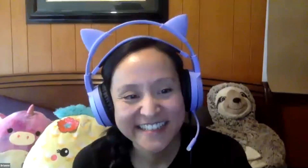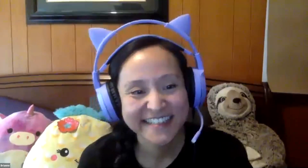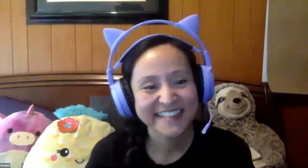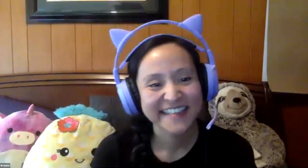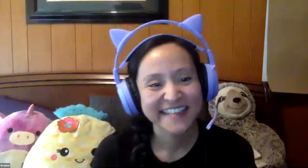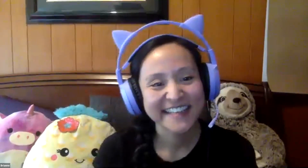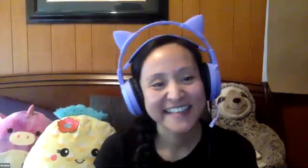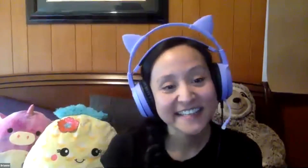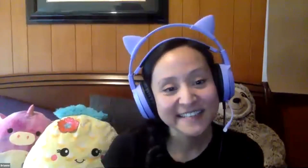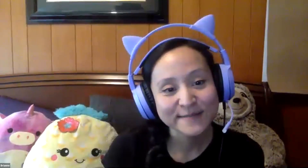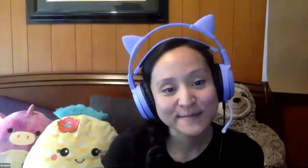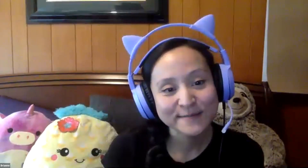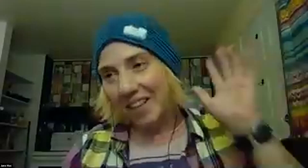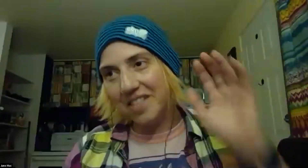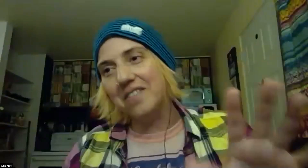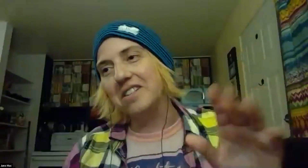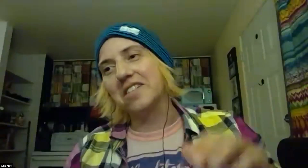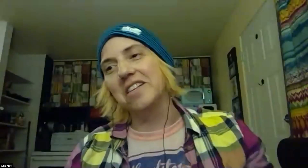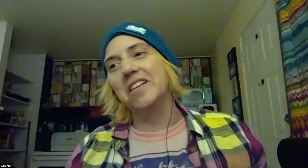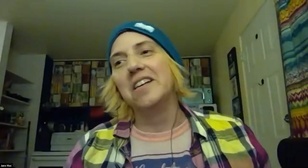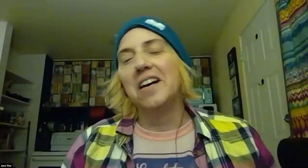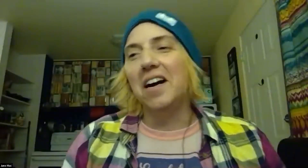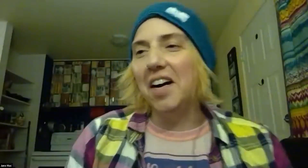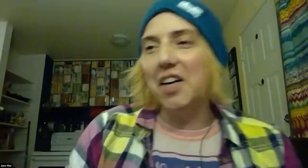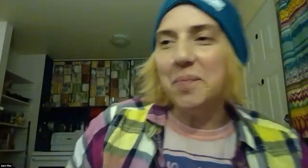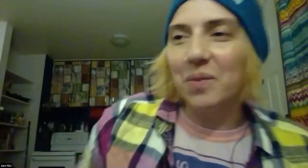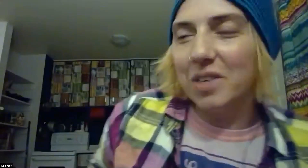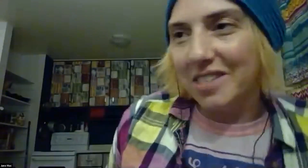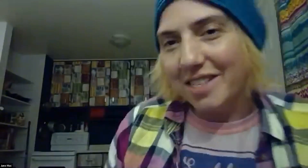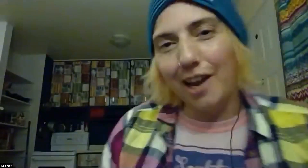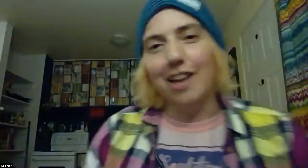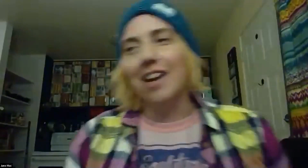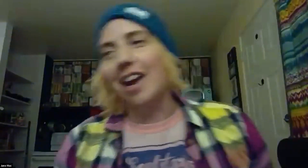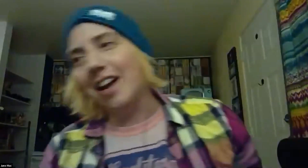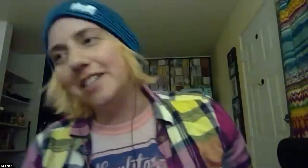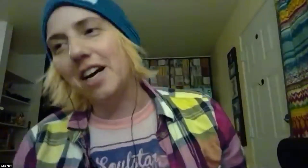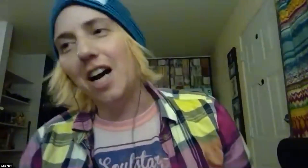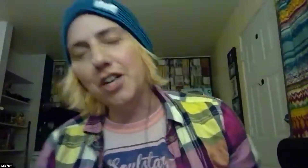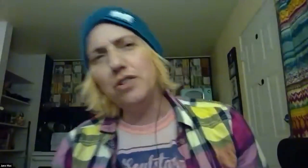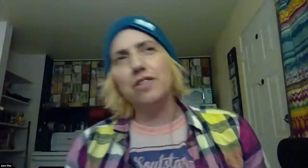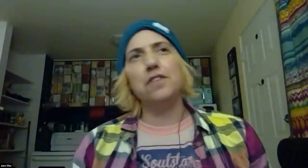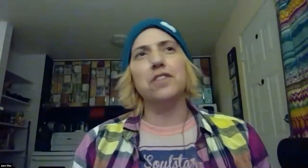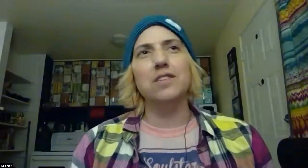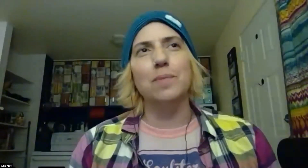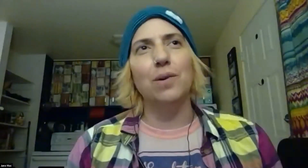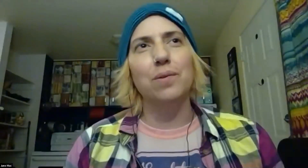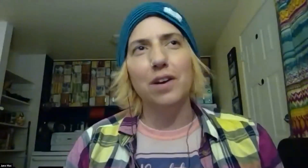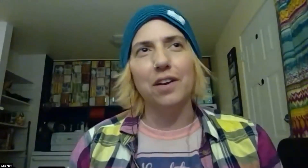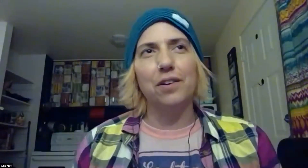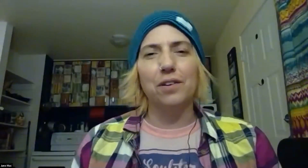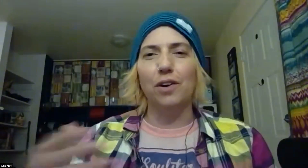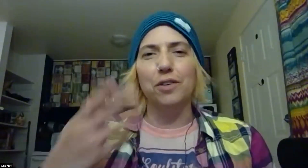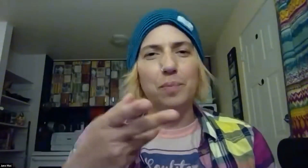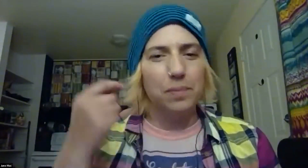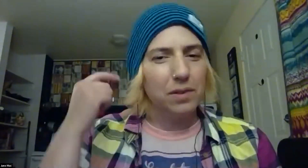I did get clean, don't worry. I did get clean. I have 7 years clean, which is insane. And I noticed a few things about